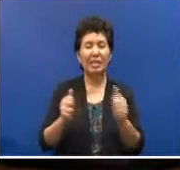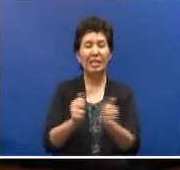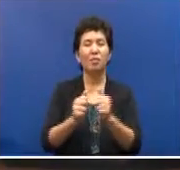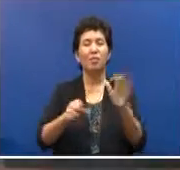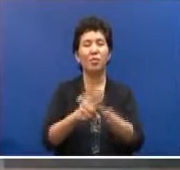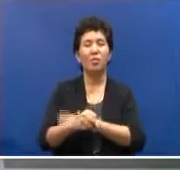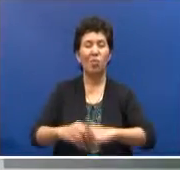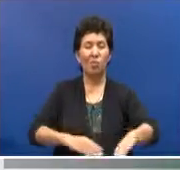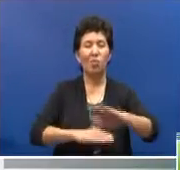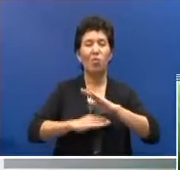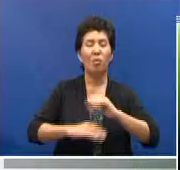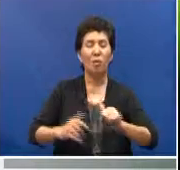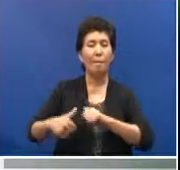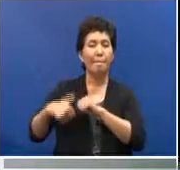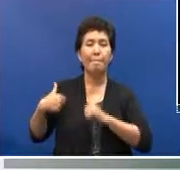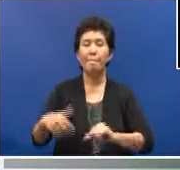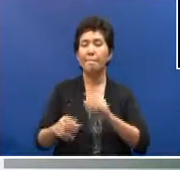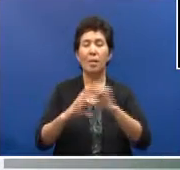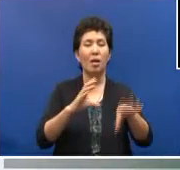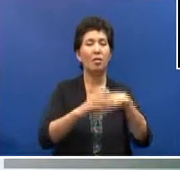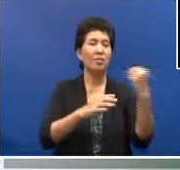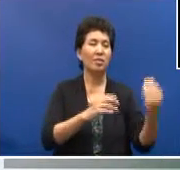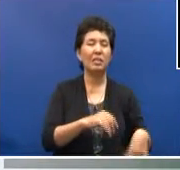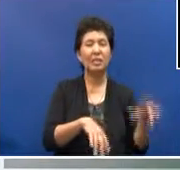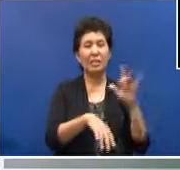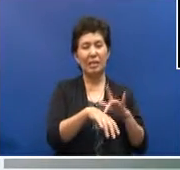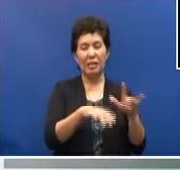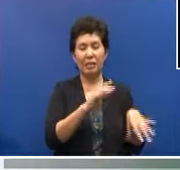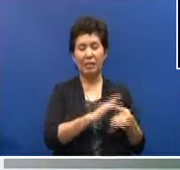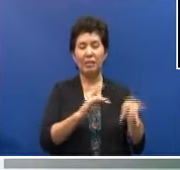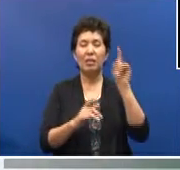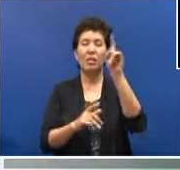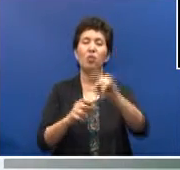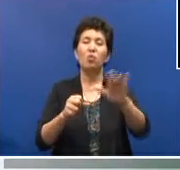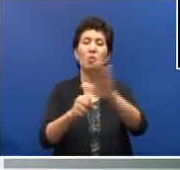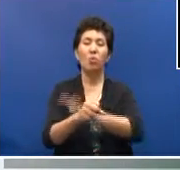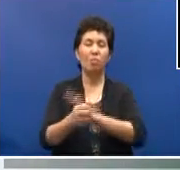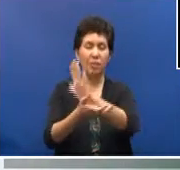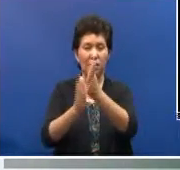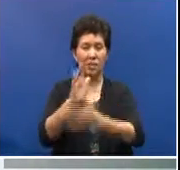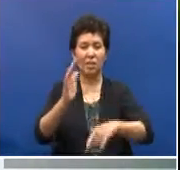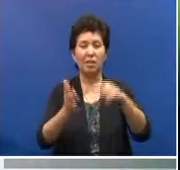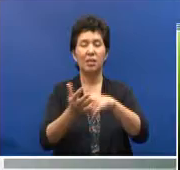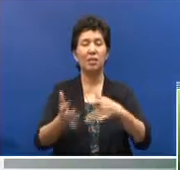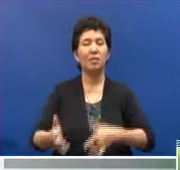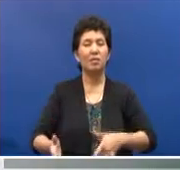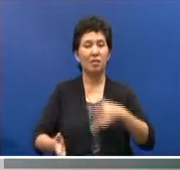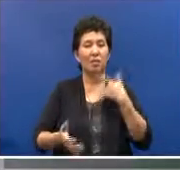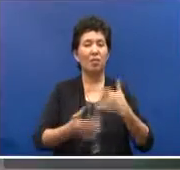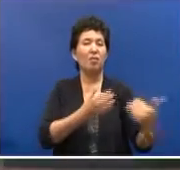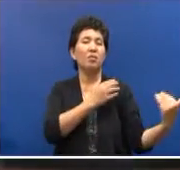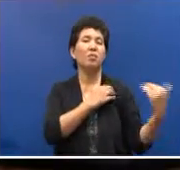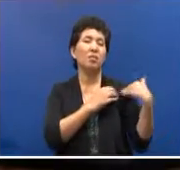to insiders and also the outsider sentiment that leads to conflict. These feelings makes us